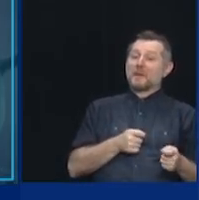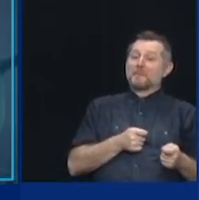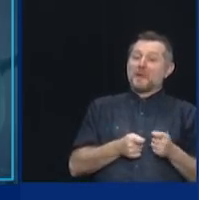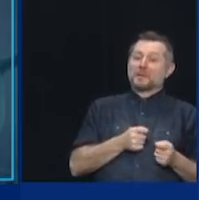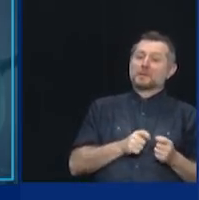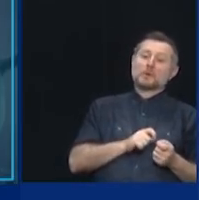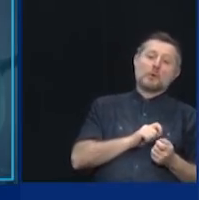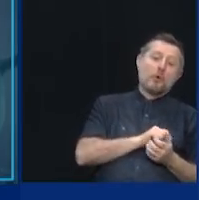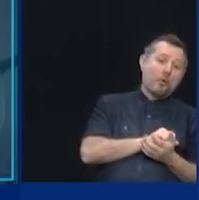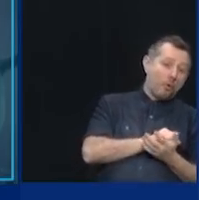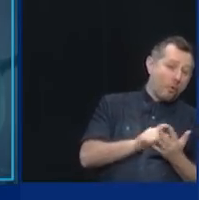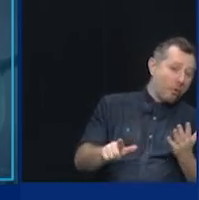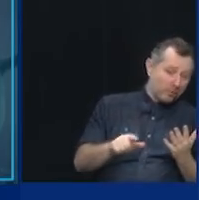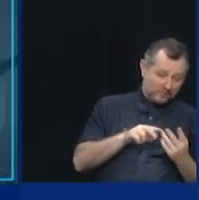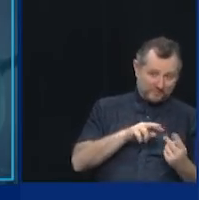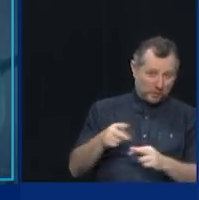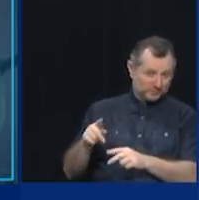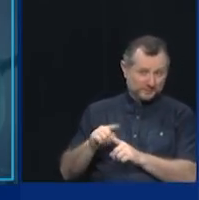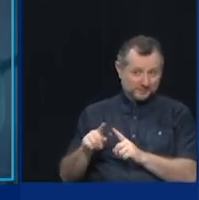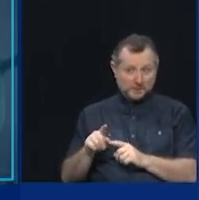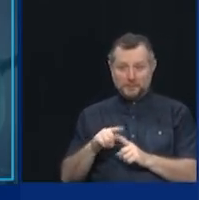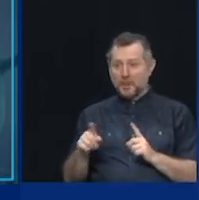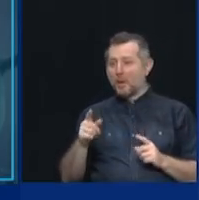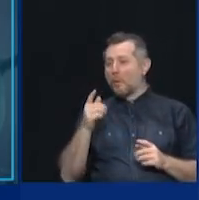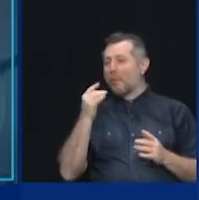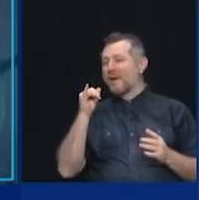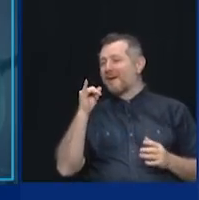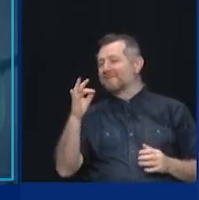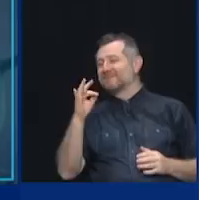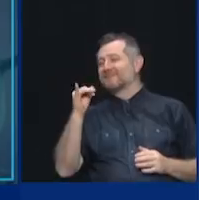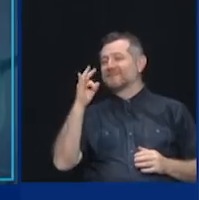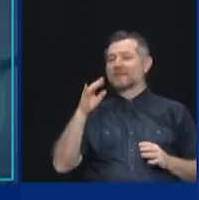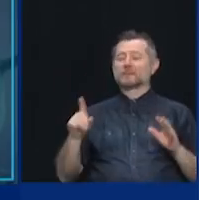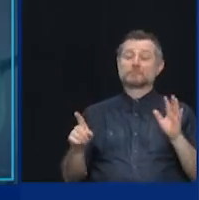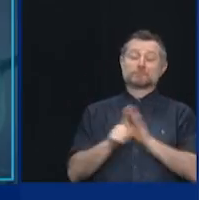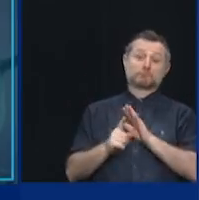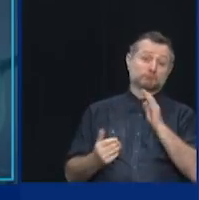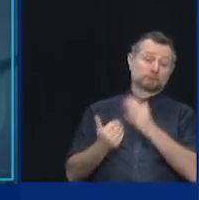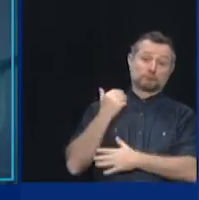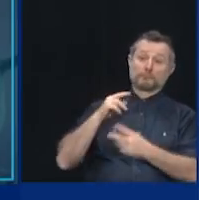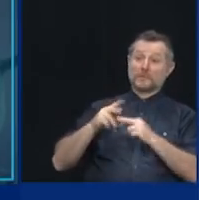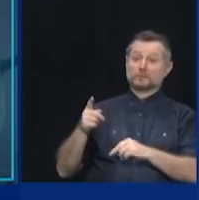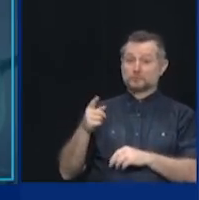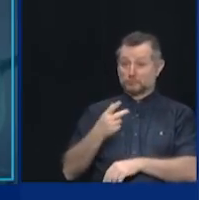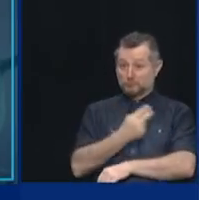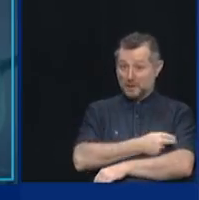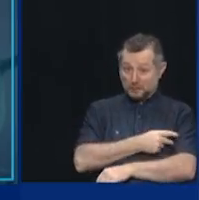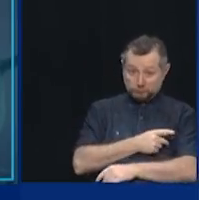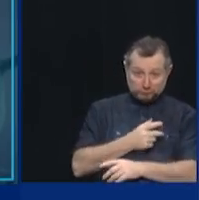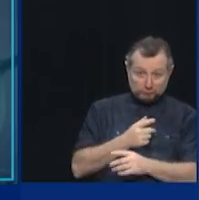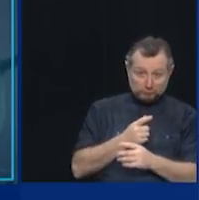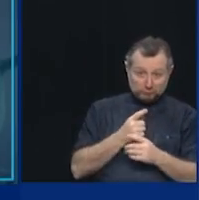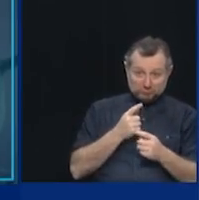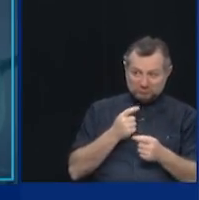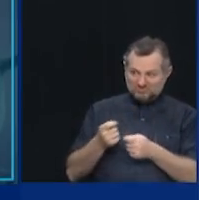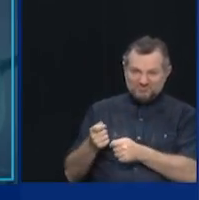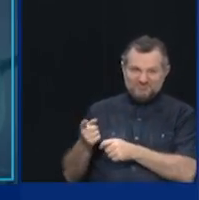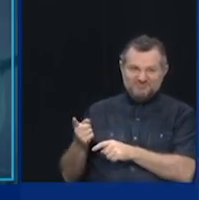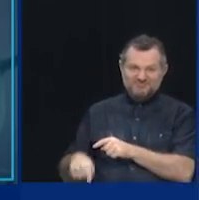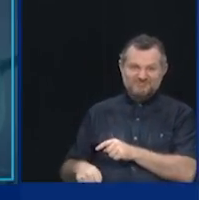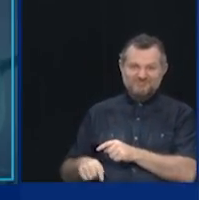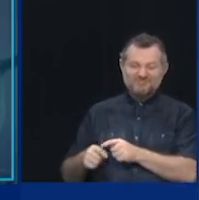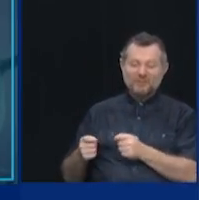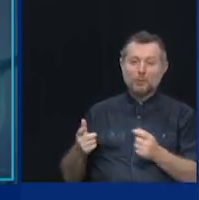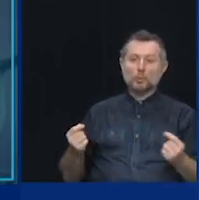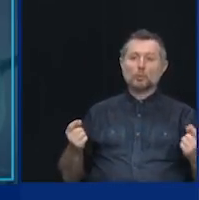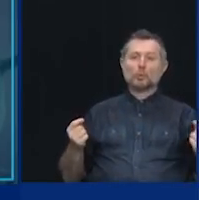mutation that the vaccination doesn't work, right? Then we're right back to zero. And, not to be the bearer